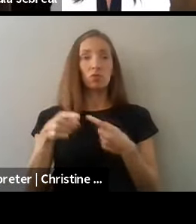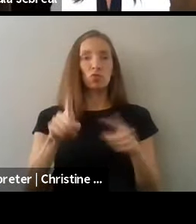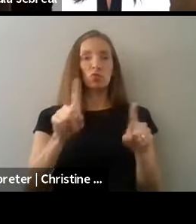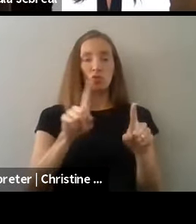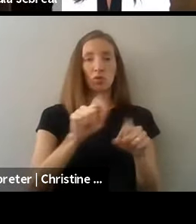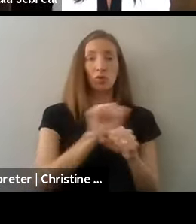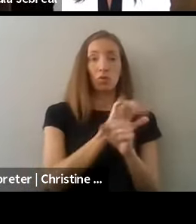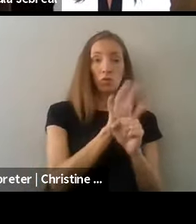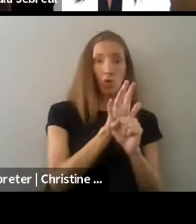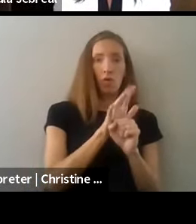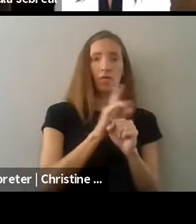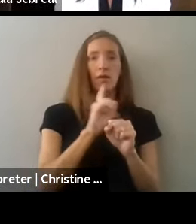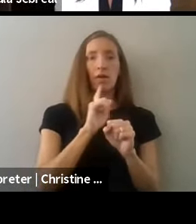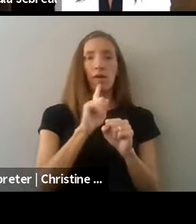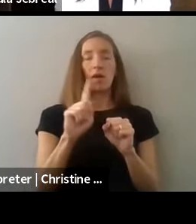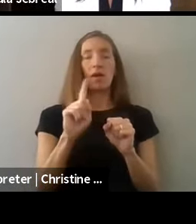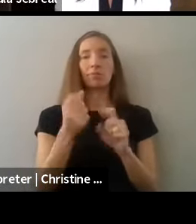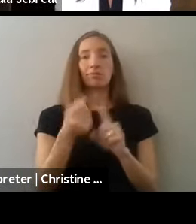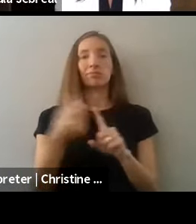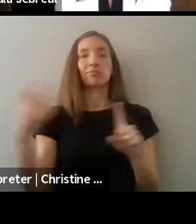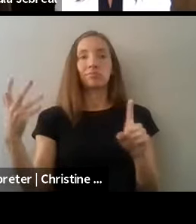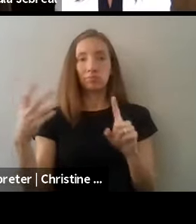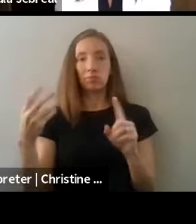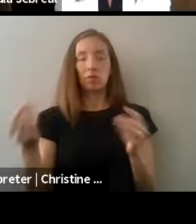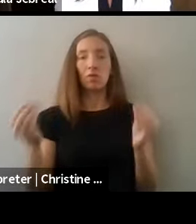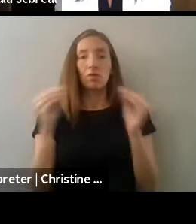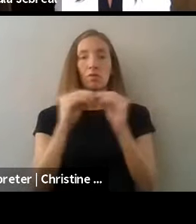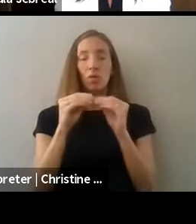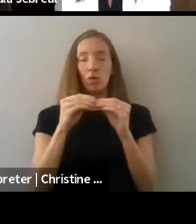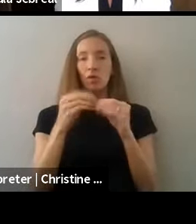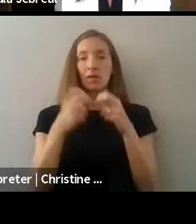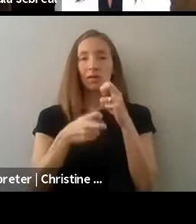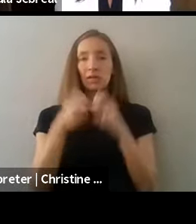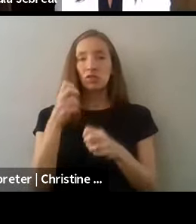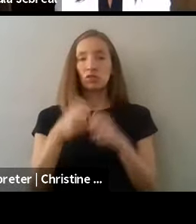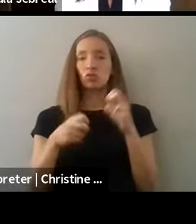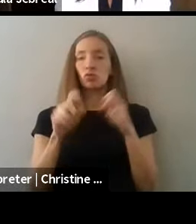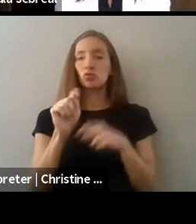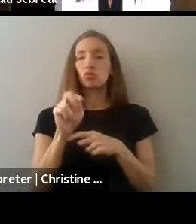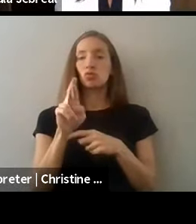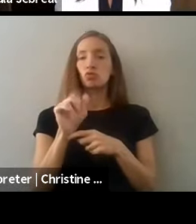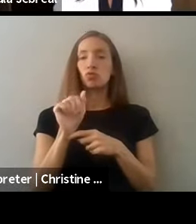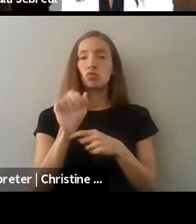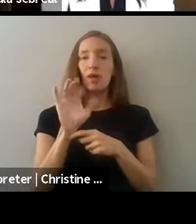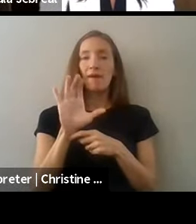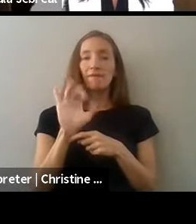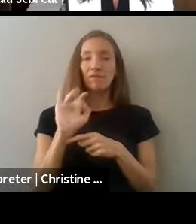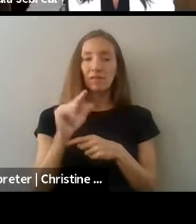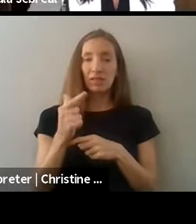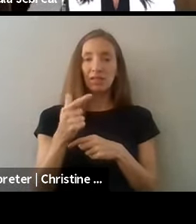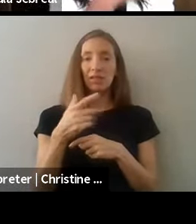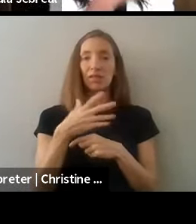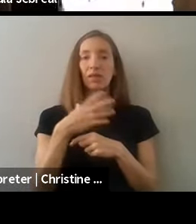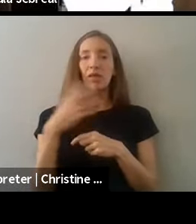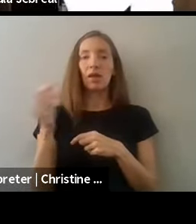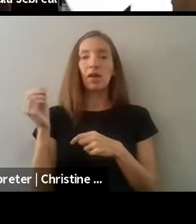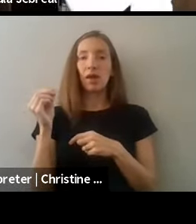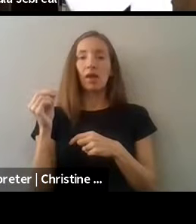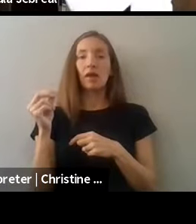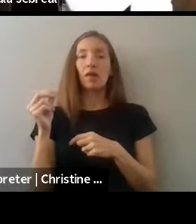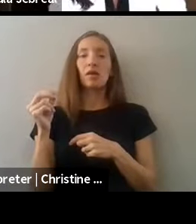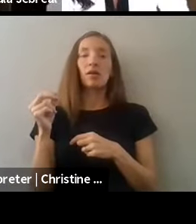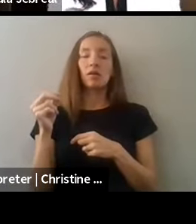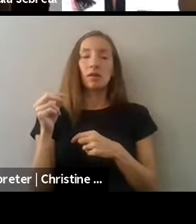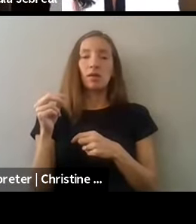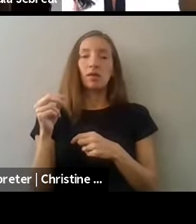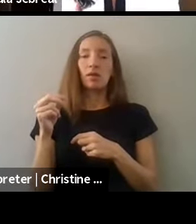has expanded to also address issues of trafficking and sexual exploitation and abuse. So again, another